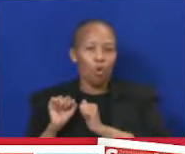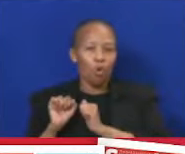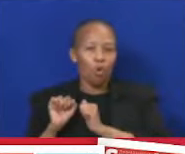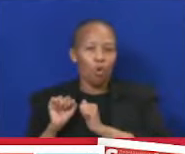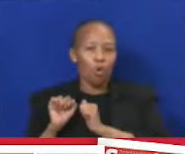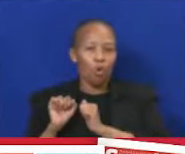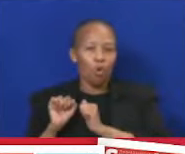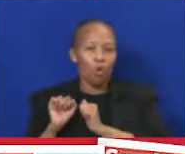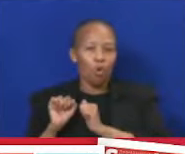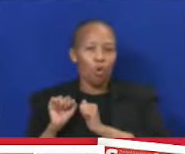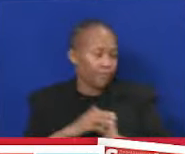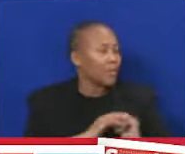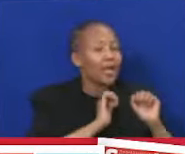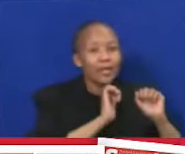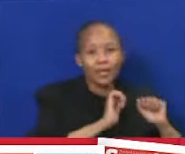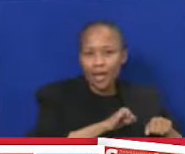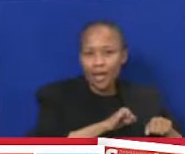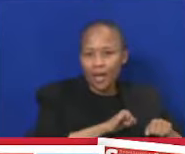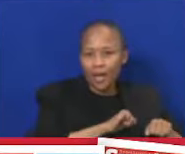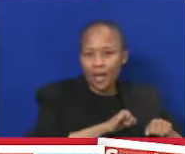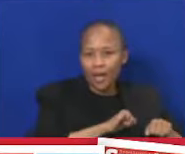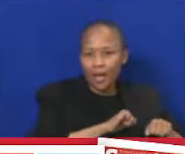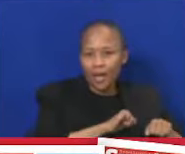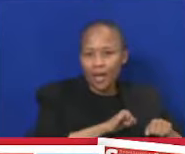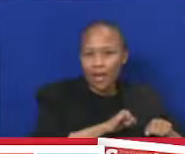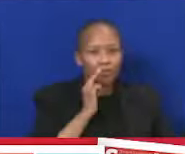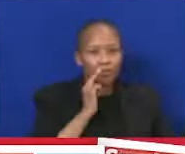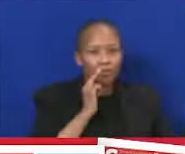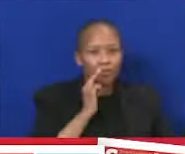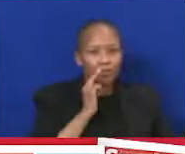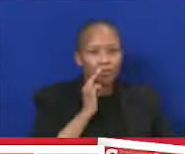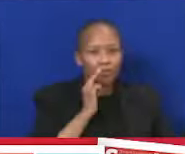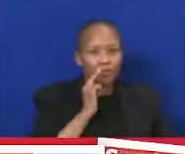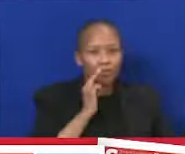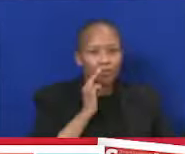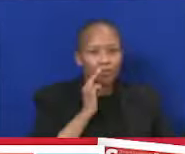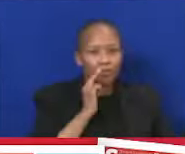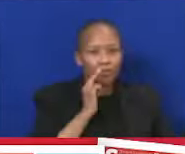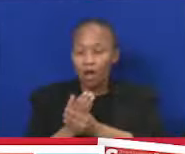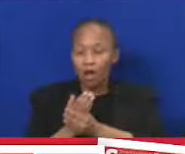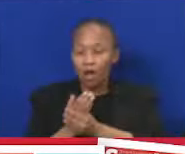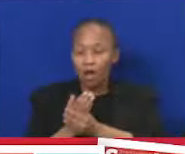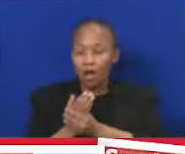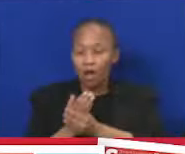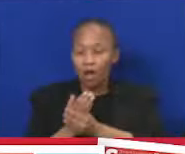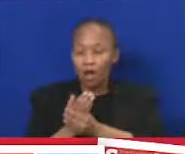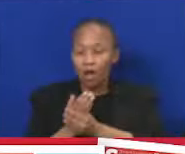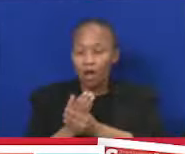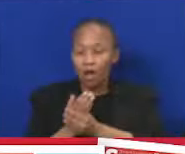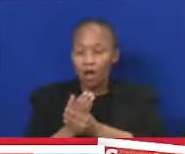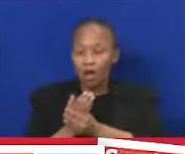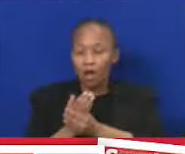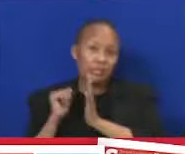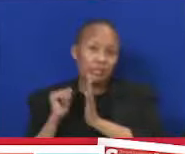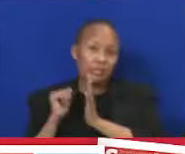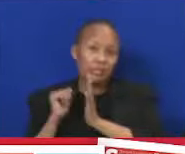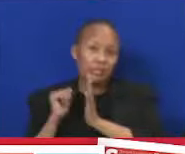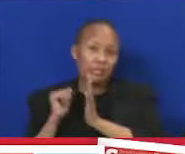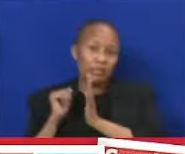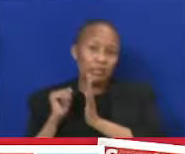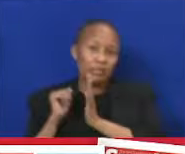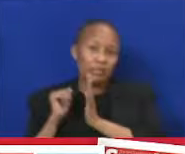Commissioners, I am in possession of file 1, which contains my statement. Thank you, Witness C. Please